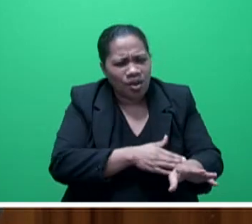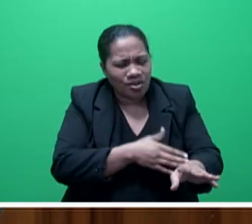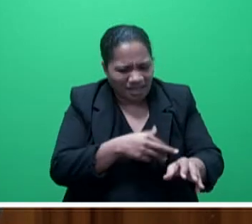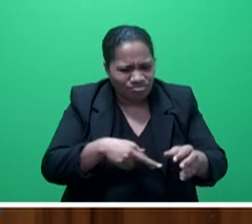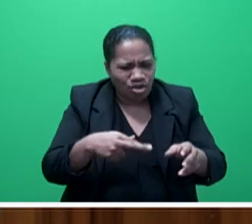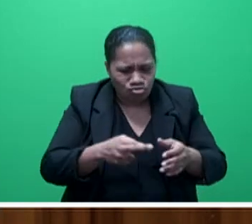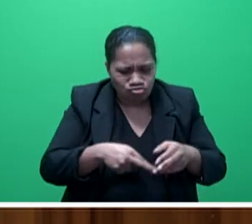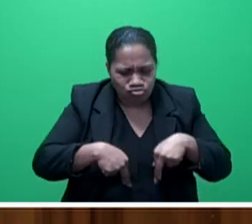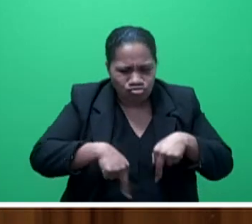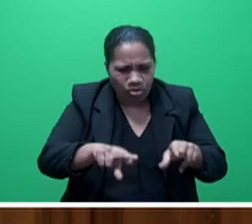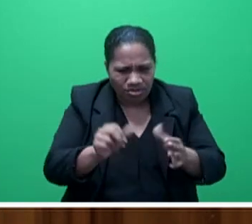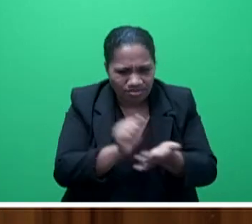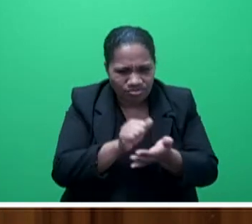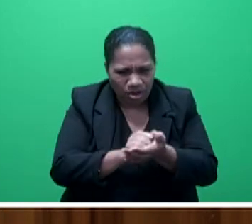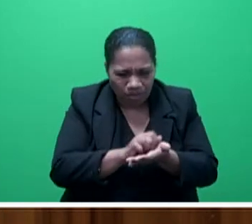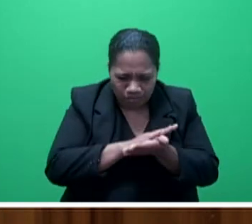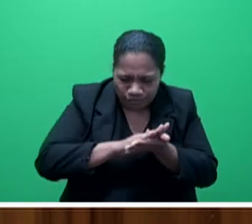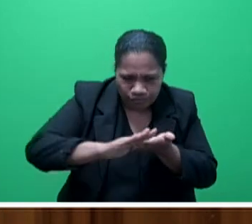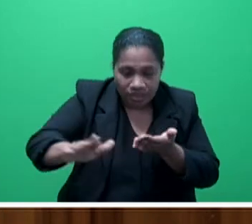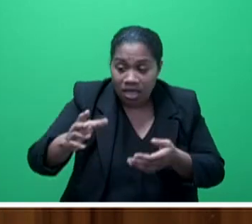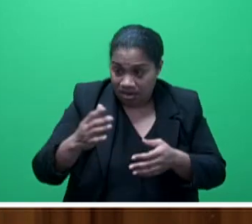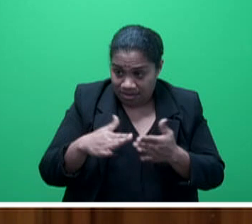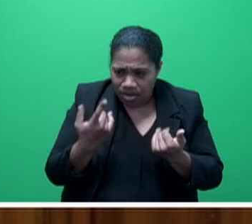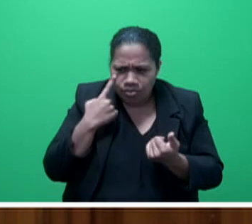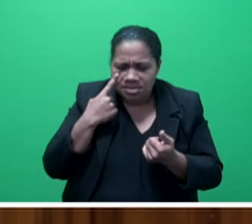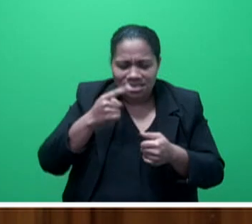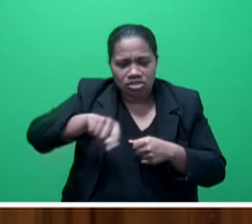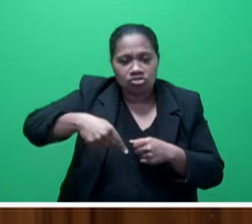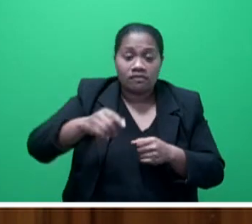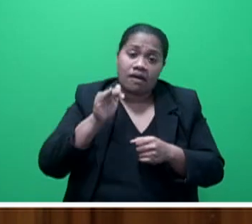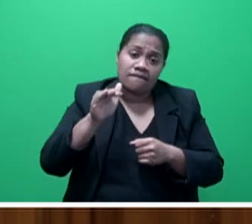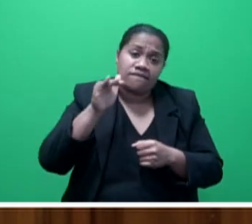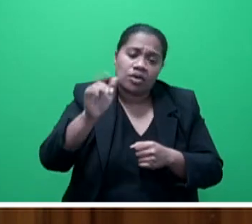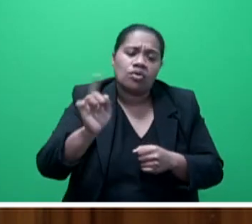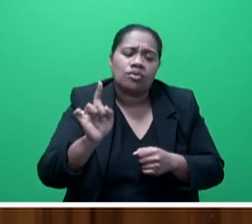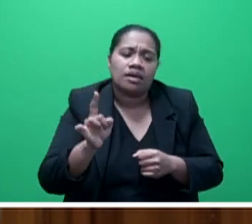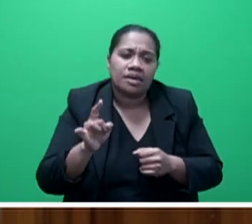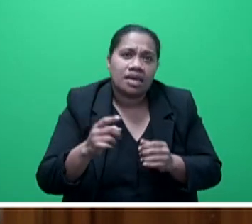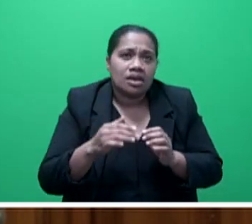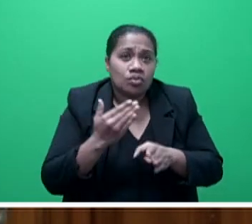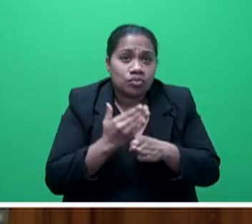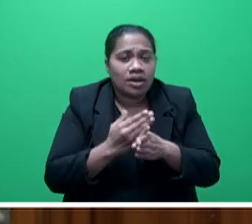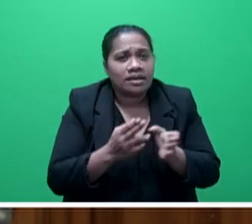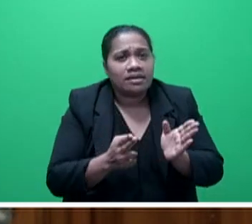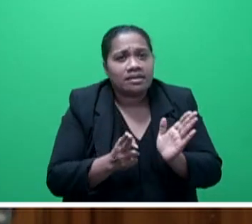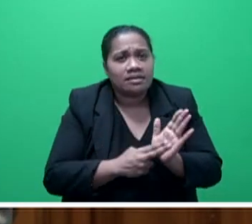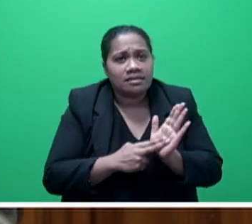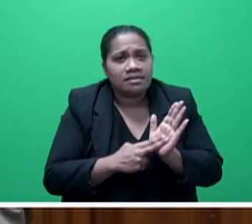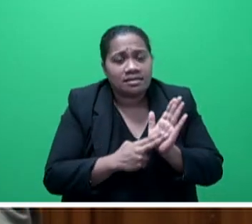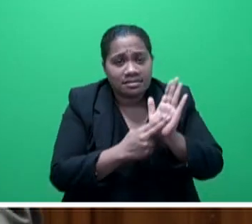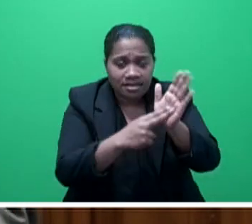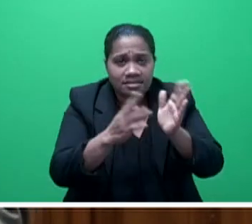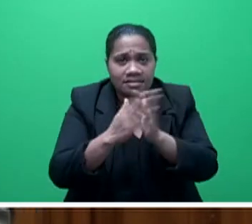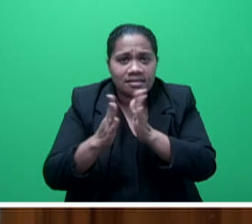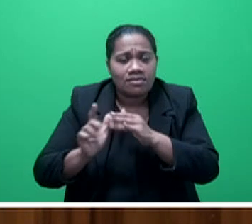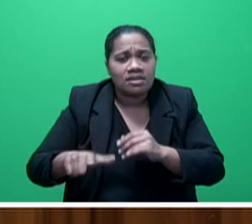works that we have recently seen throughout Suva. The future focus of this work will also be Nadi Town, Lambasa Town, and other critical roads